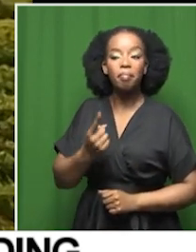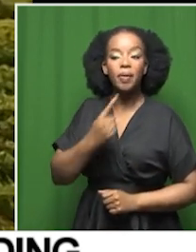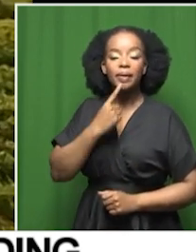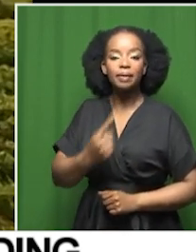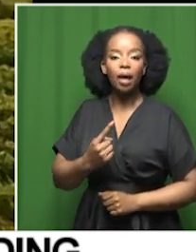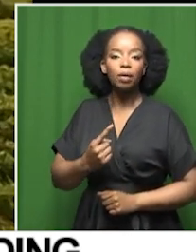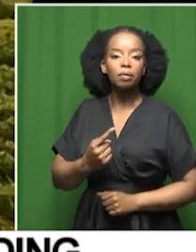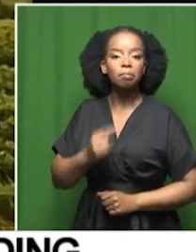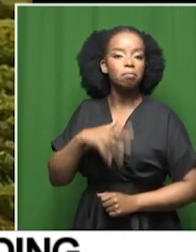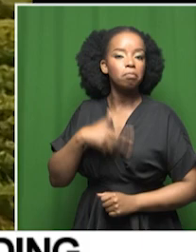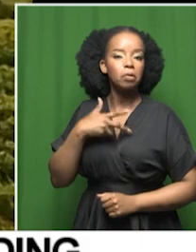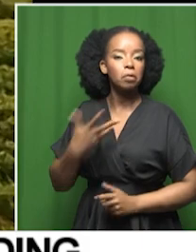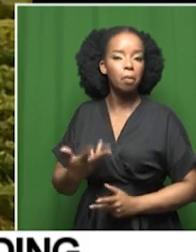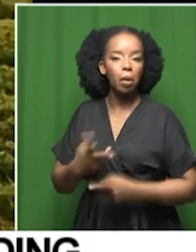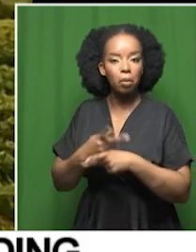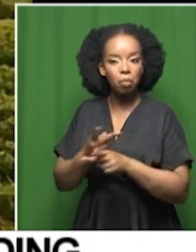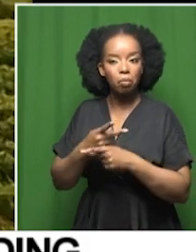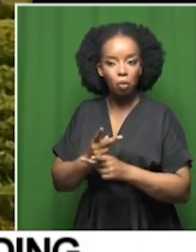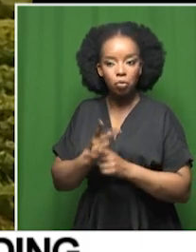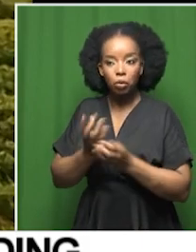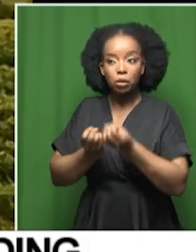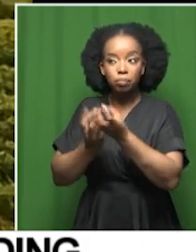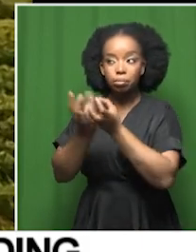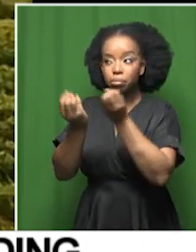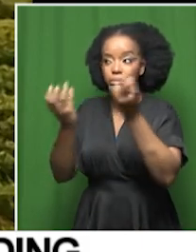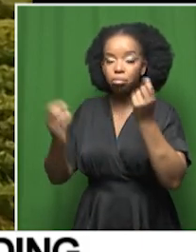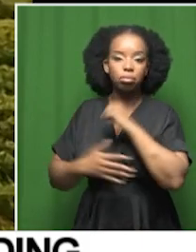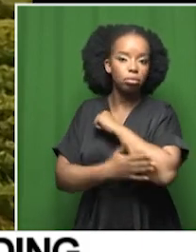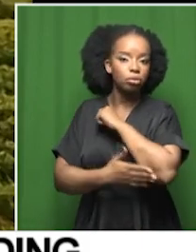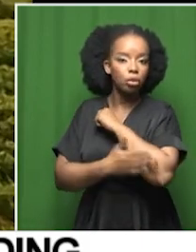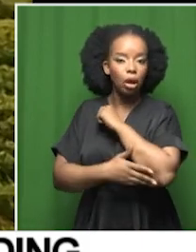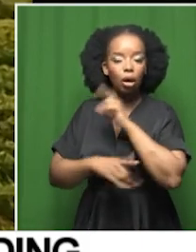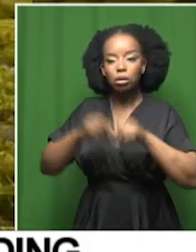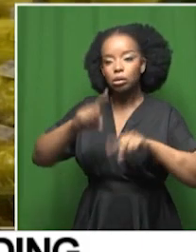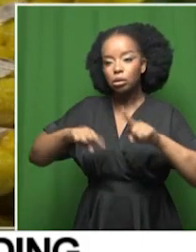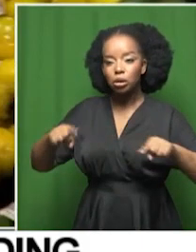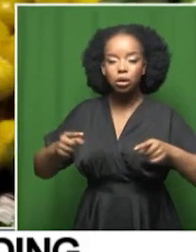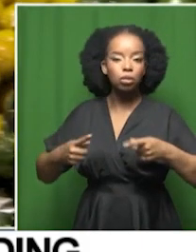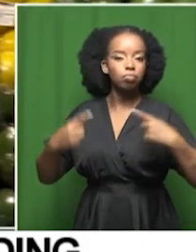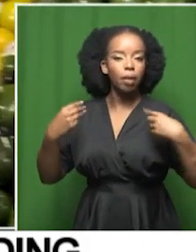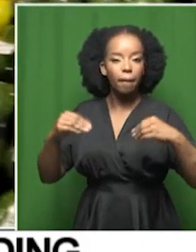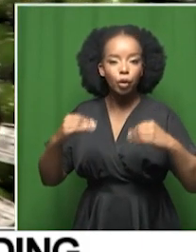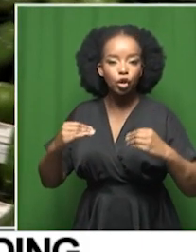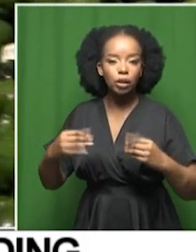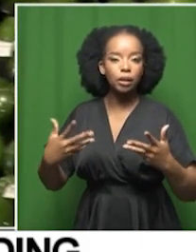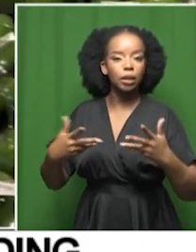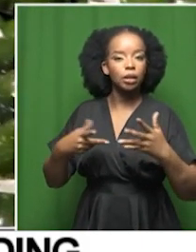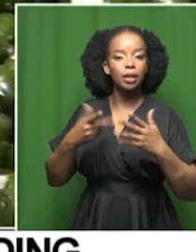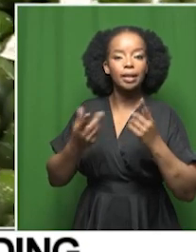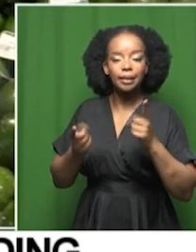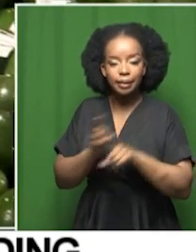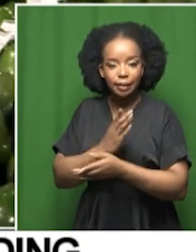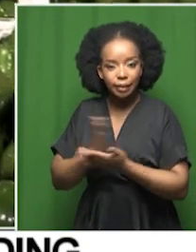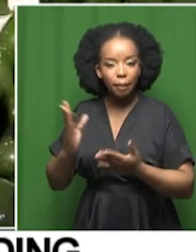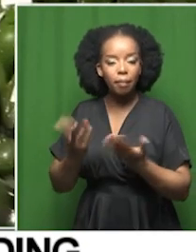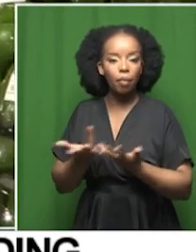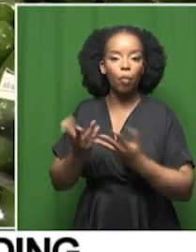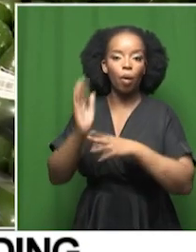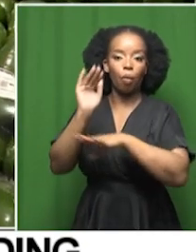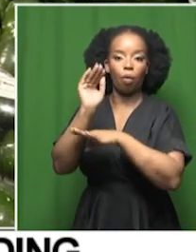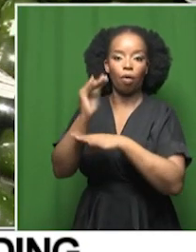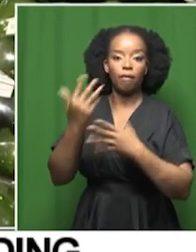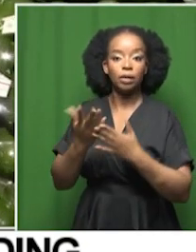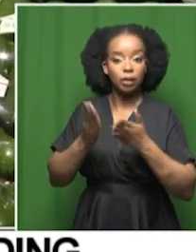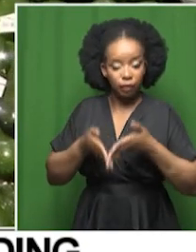to get produce from all over the country onto the supermarket shelves and even onto supermarket shelves overseas as well, many other export destinations,